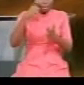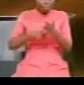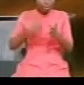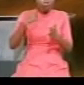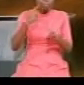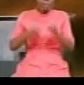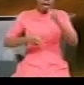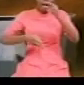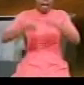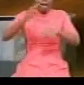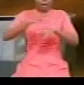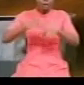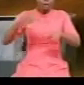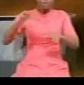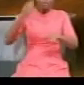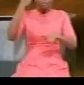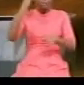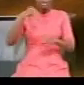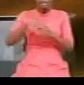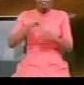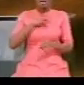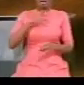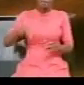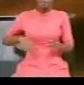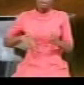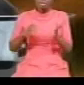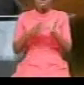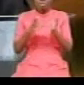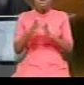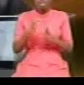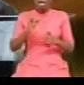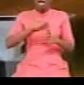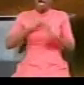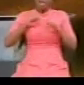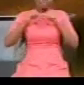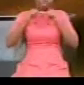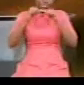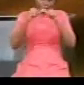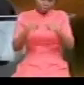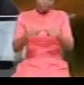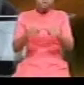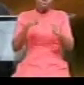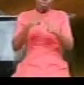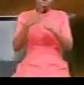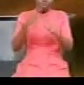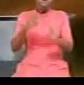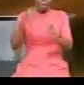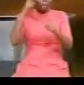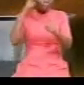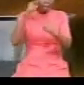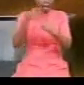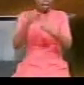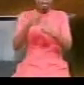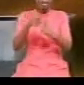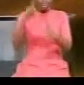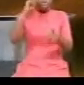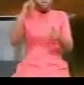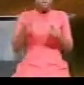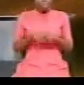high calling of God in Christ Jesus. I press toward the mark. I press toward the mark.